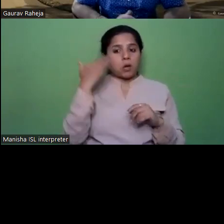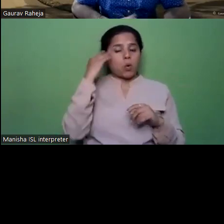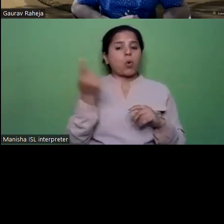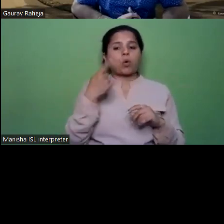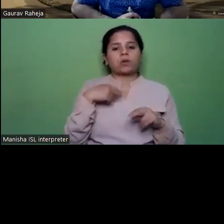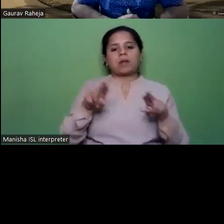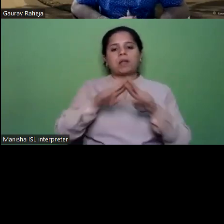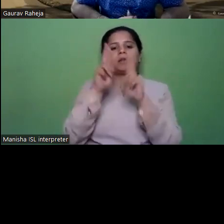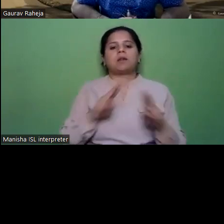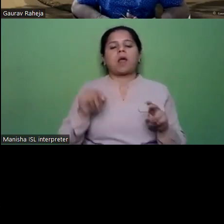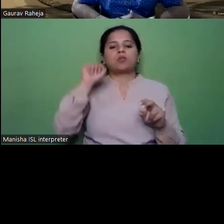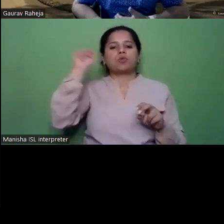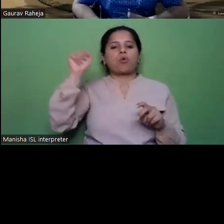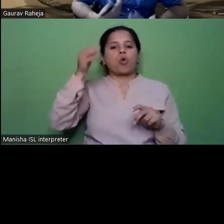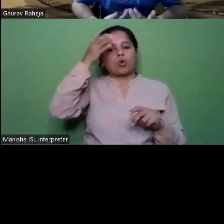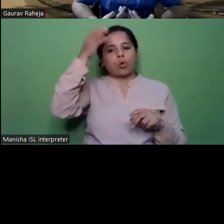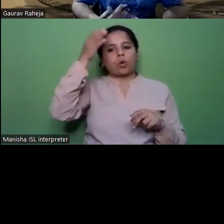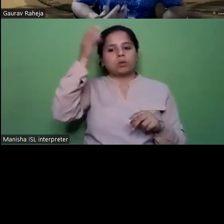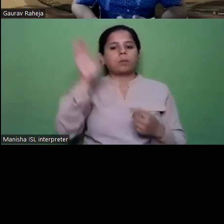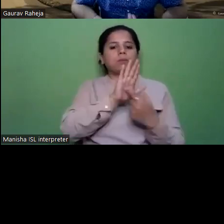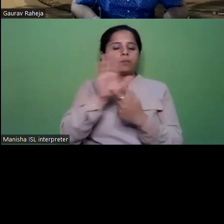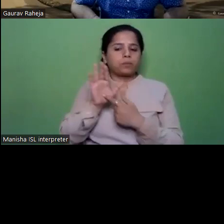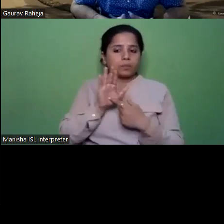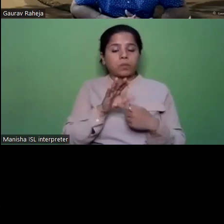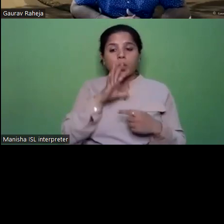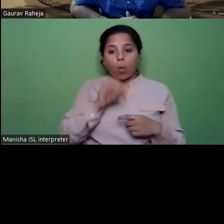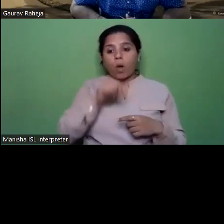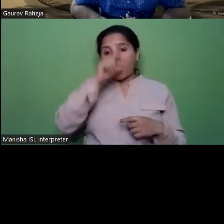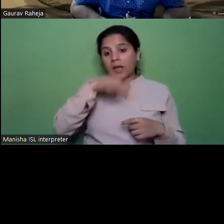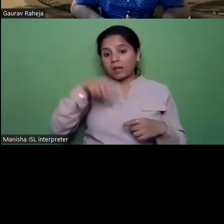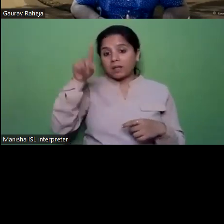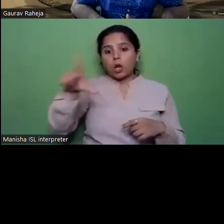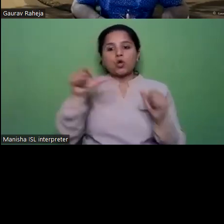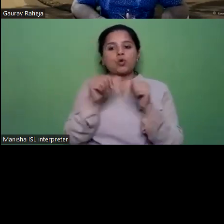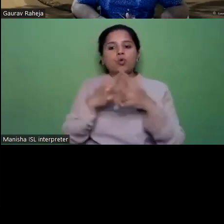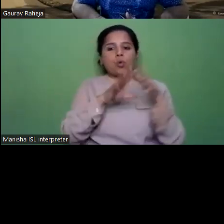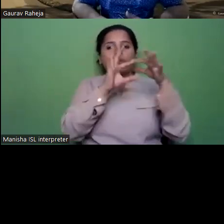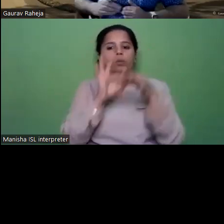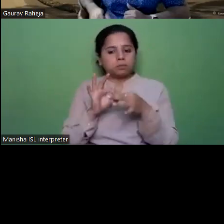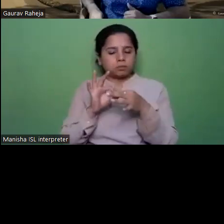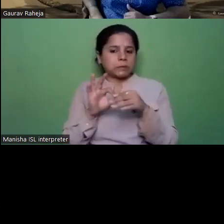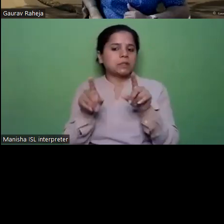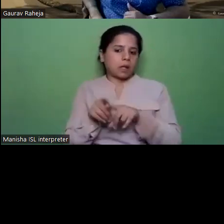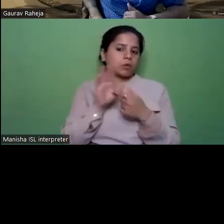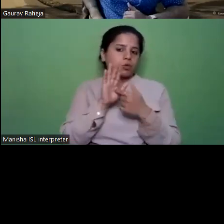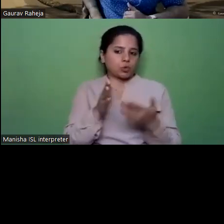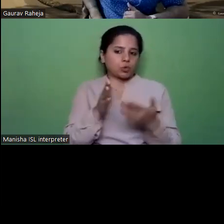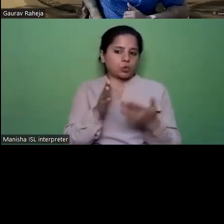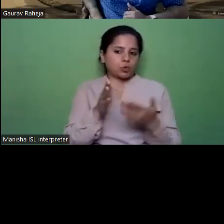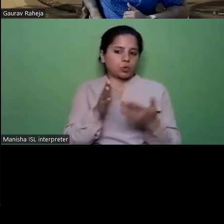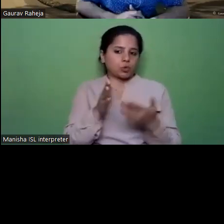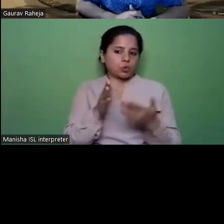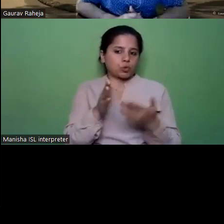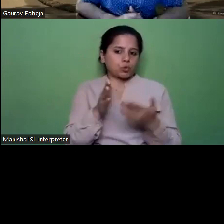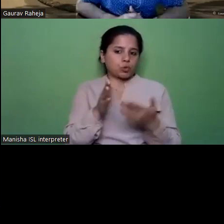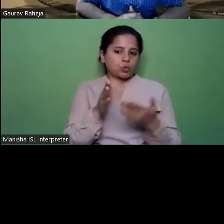international perspectives based on which the Indian laws have also aligned themselves to, right? So in order